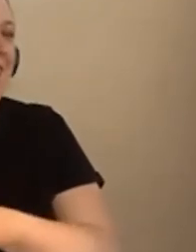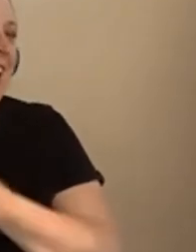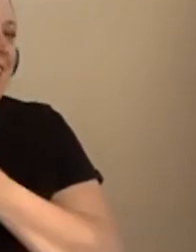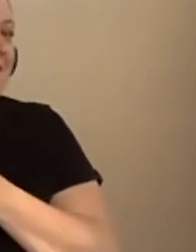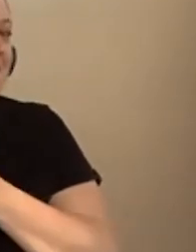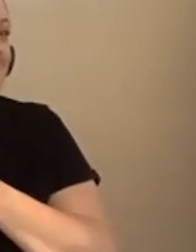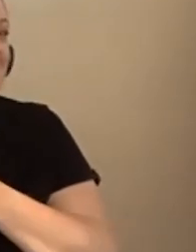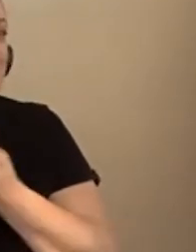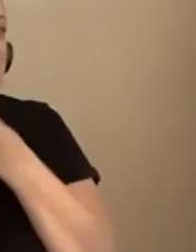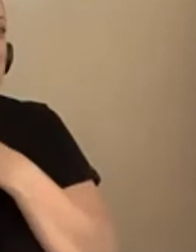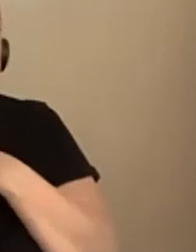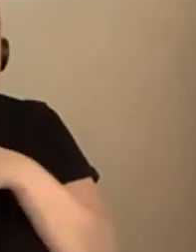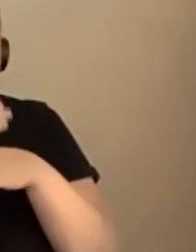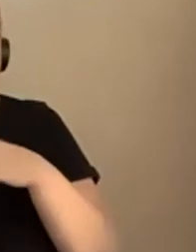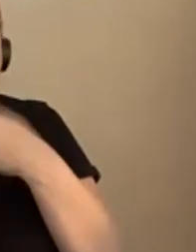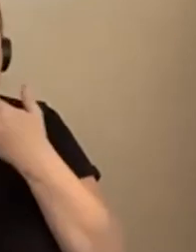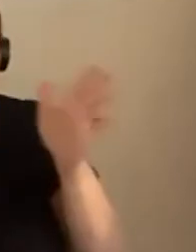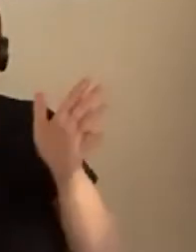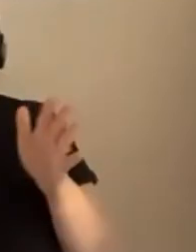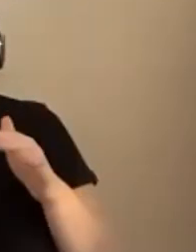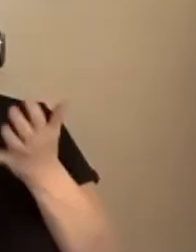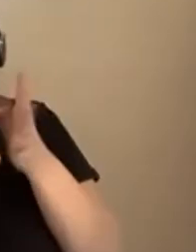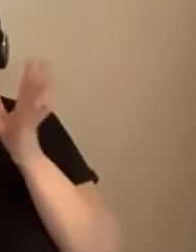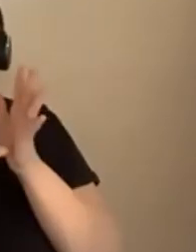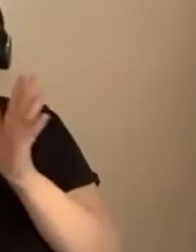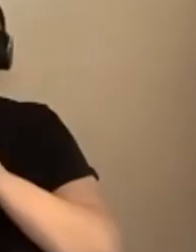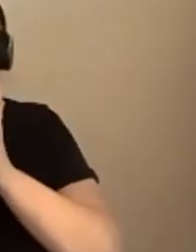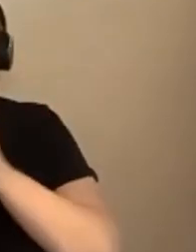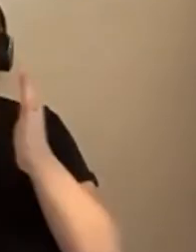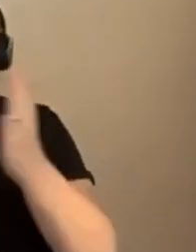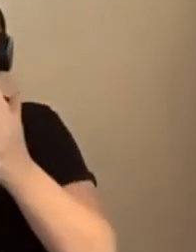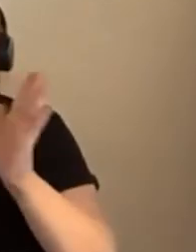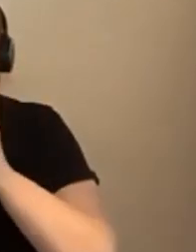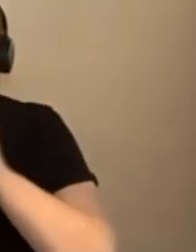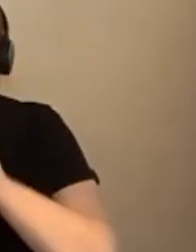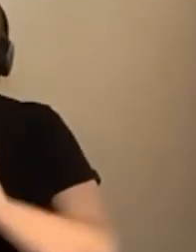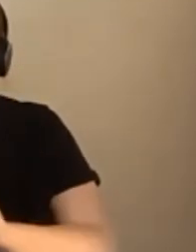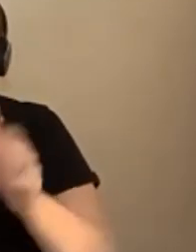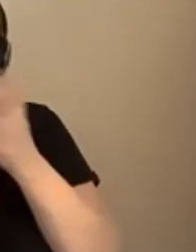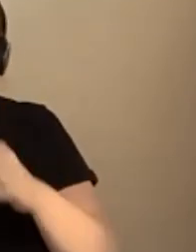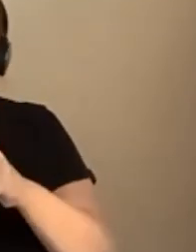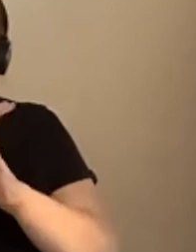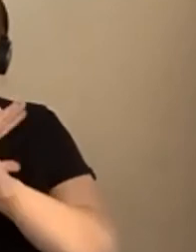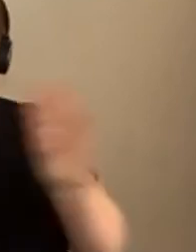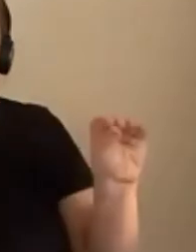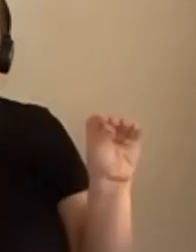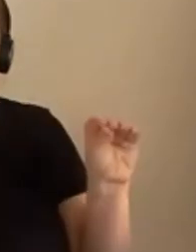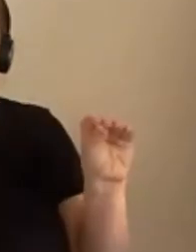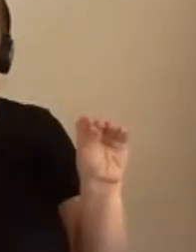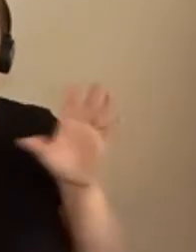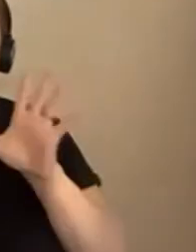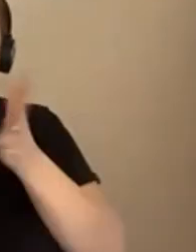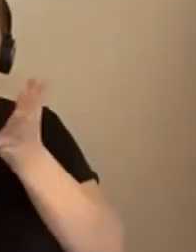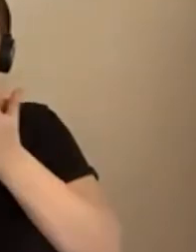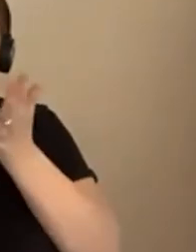The work's open every Saturday and Sunday up until the Sunday, the 1st of August. And also to let you know that Ashley Holmes's